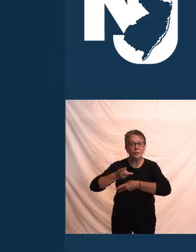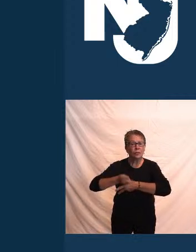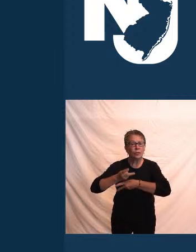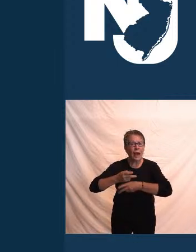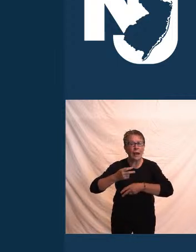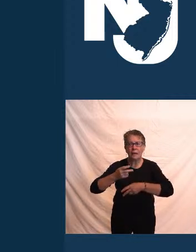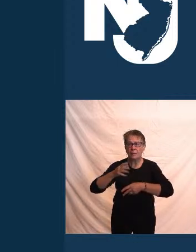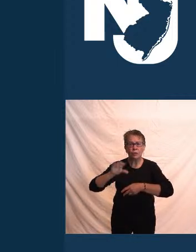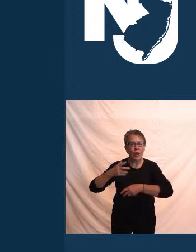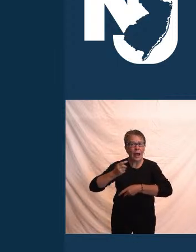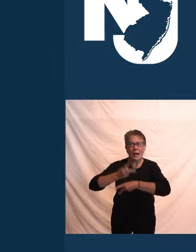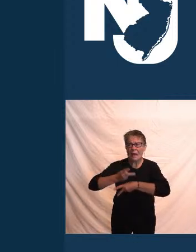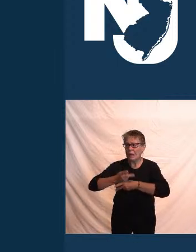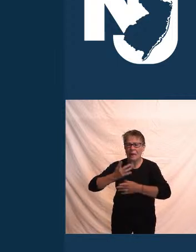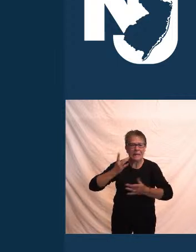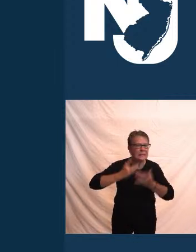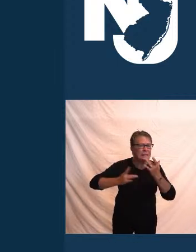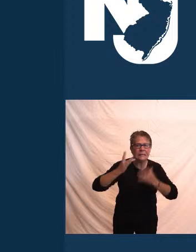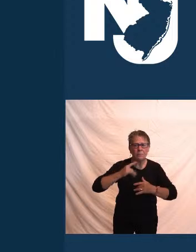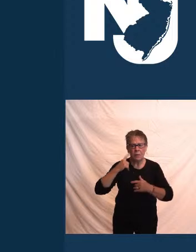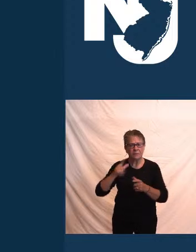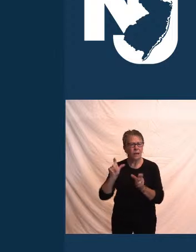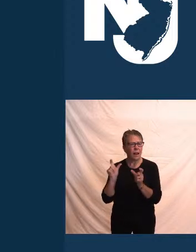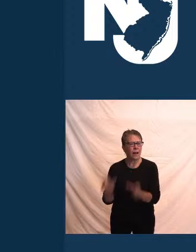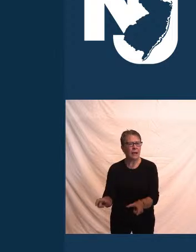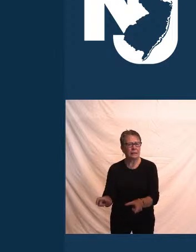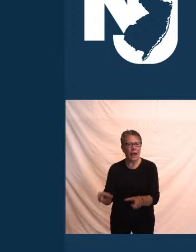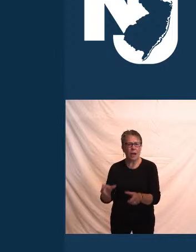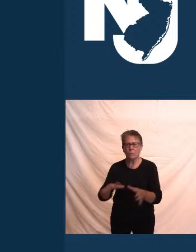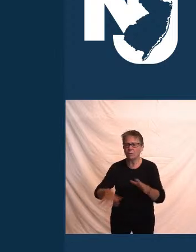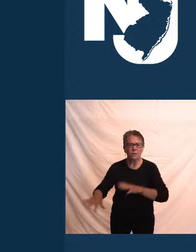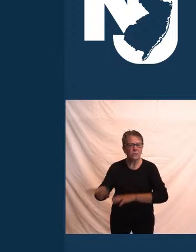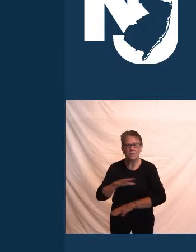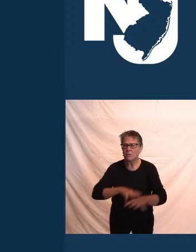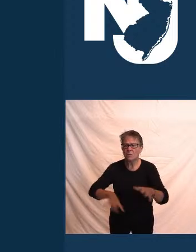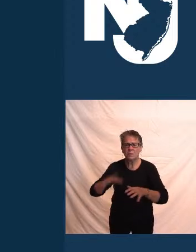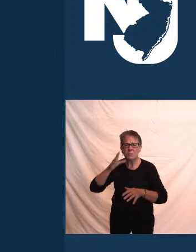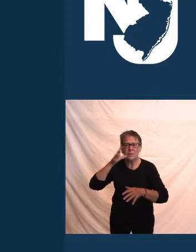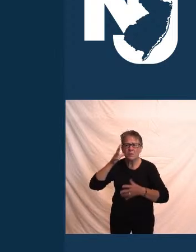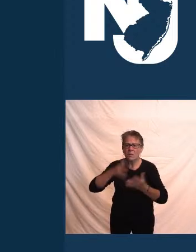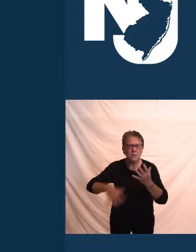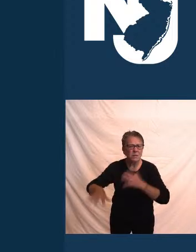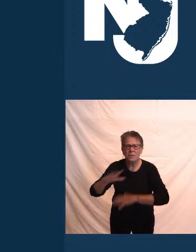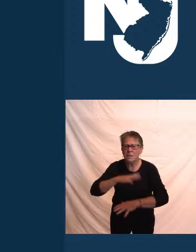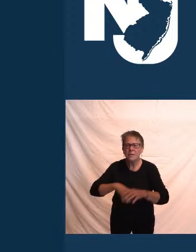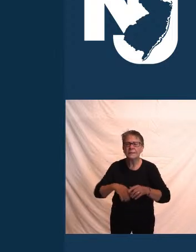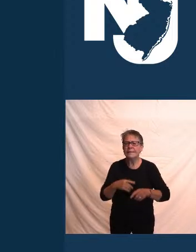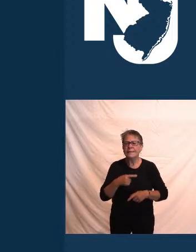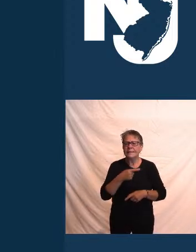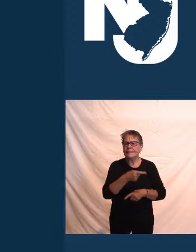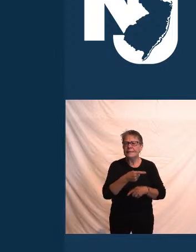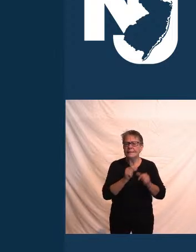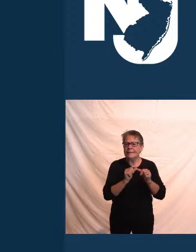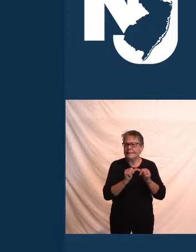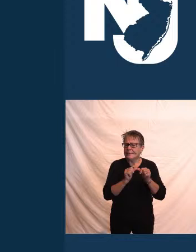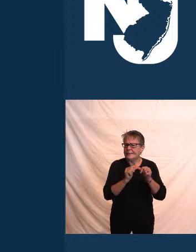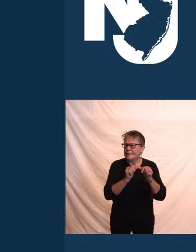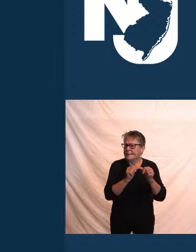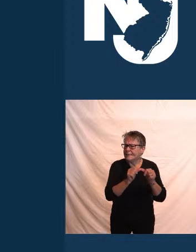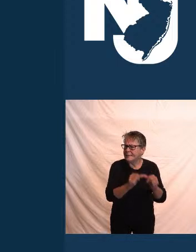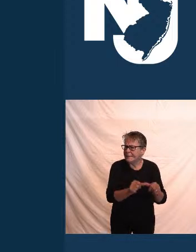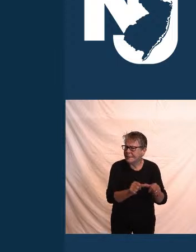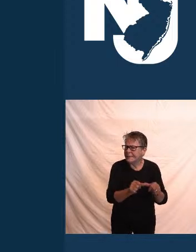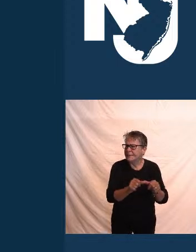of students whose parents stayed home from work or the need to invest in health and safety measures to protect the families whose children